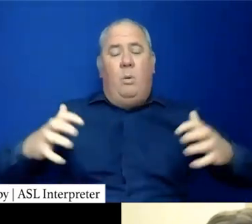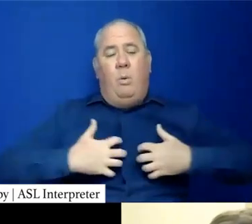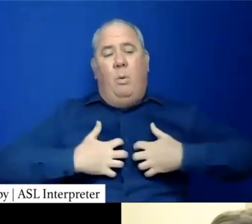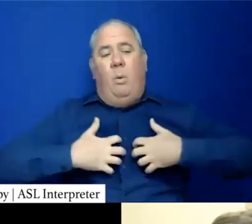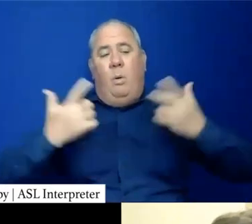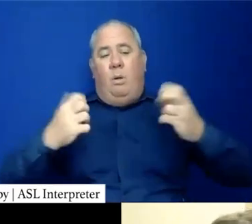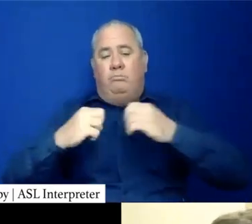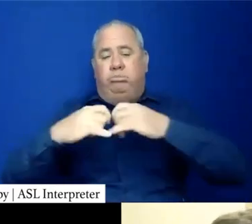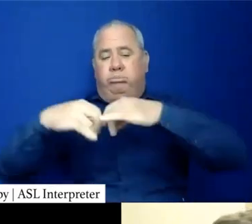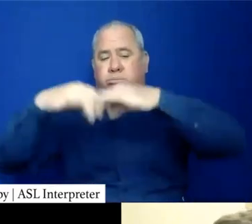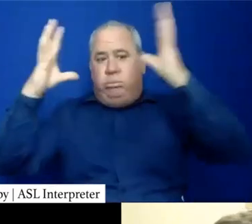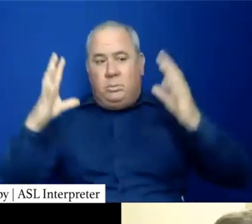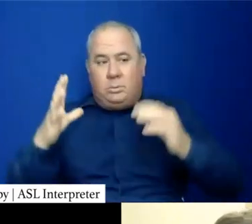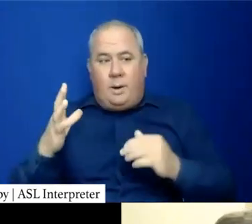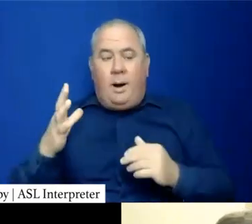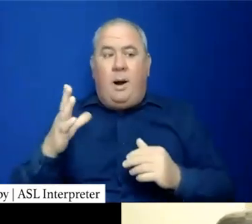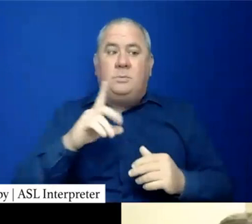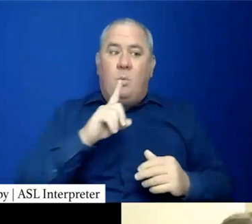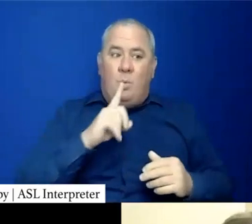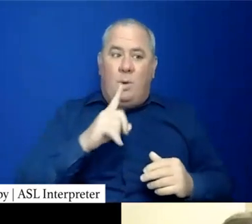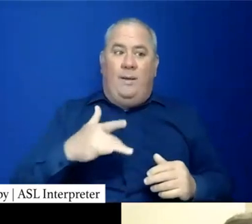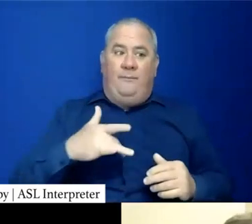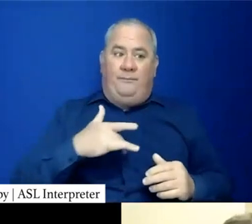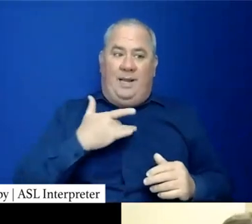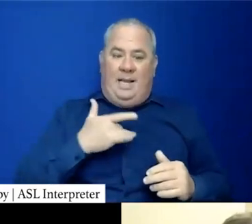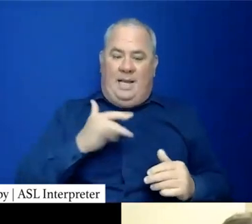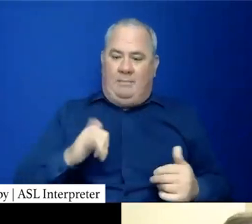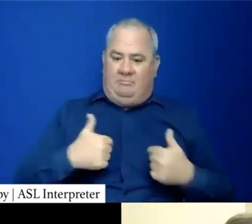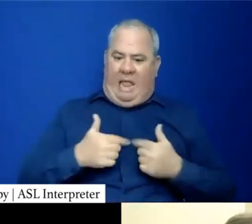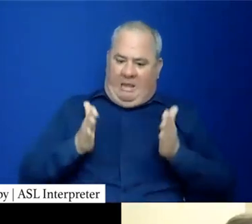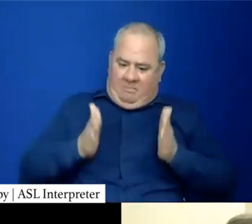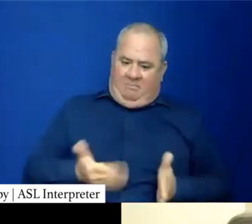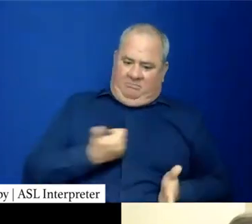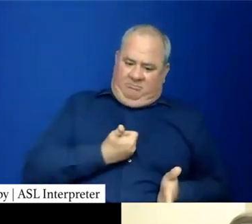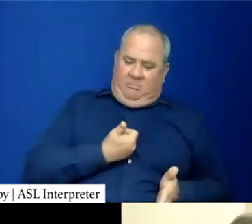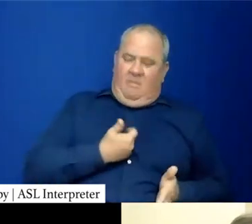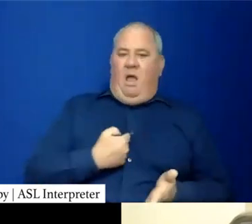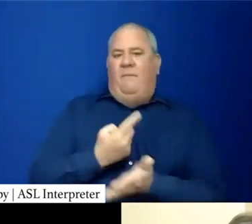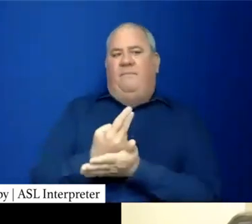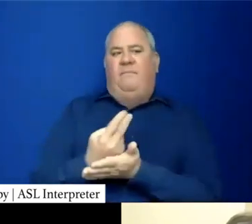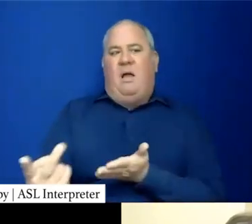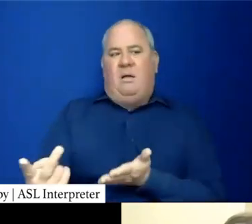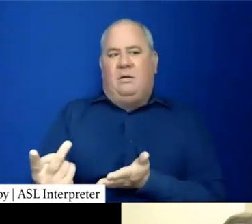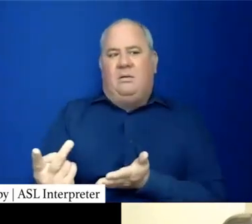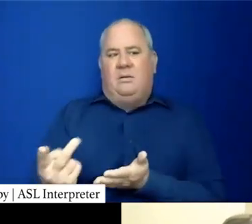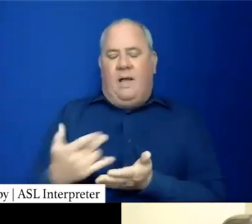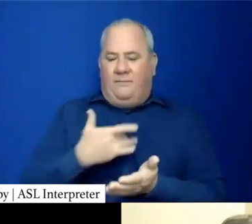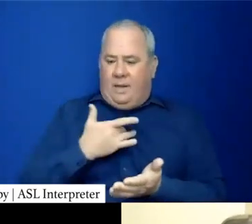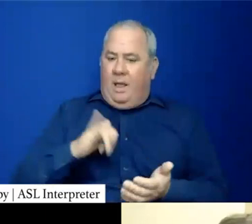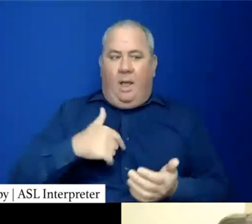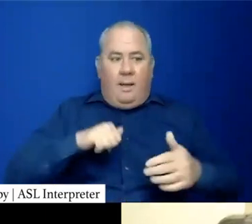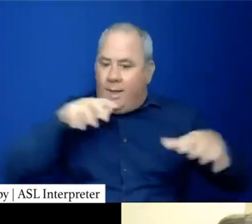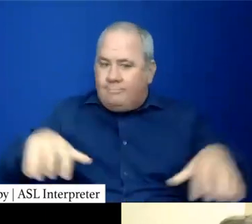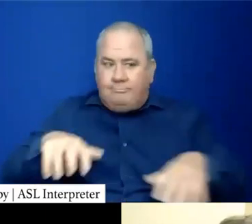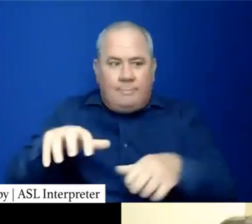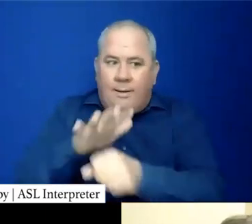felt like a personal failing for me. Like, I hadn't done enough, I hadn't been in enough rooms, I hadn't gone to